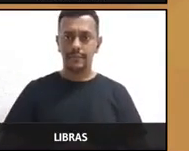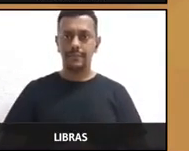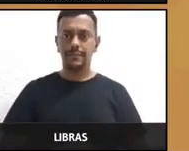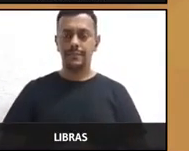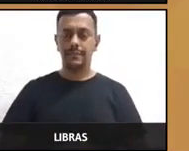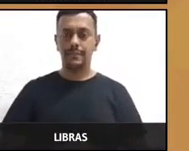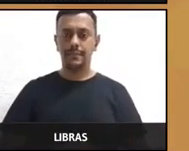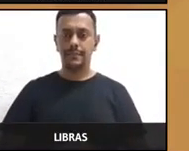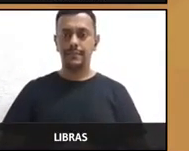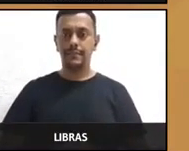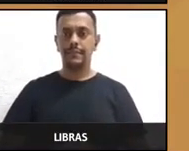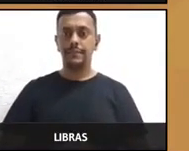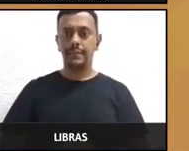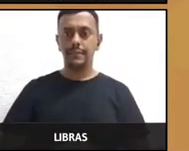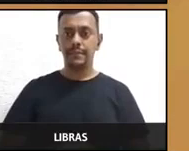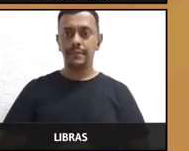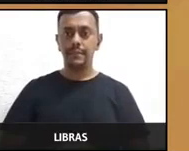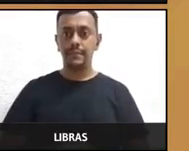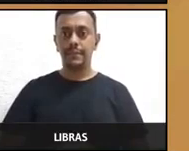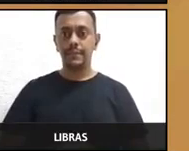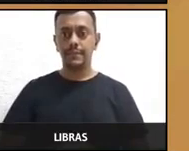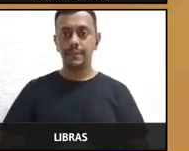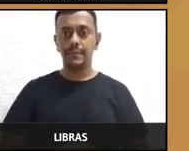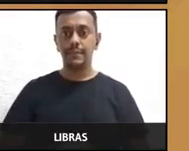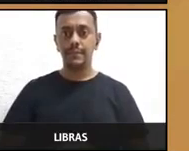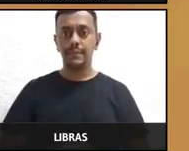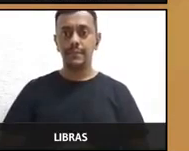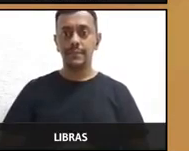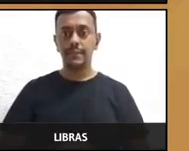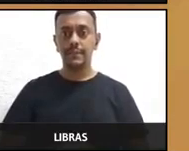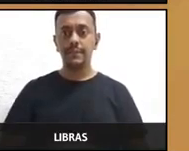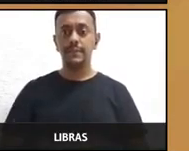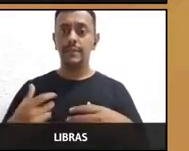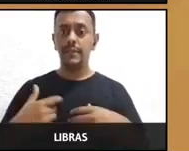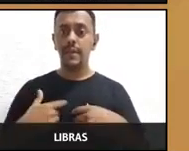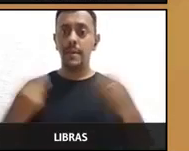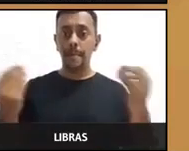online education and during the pandemic. In